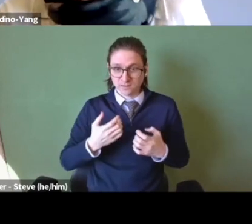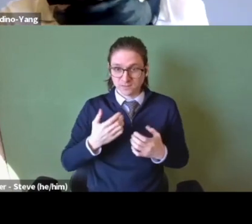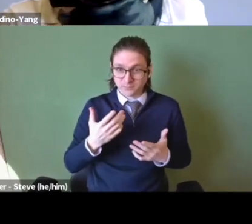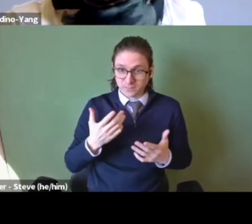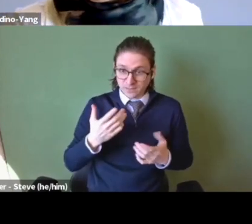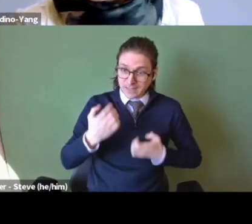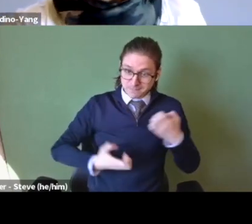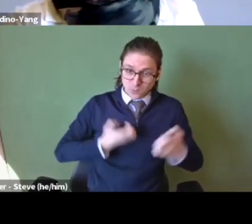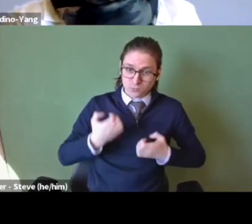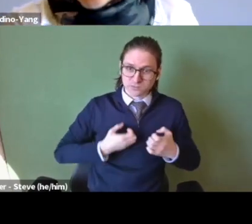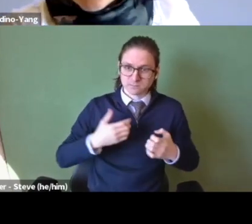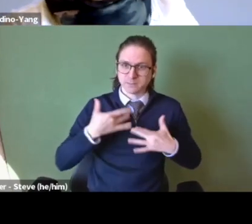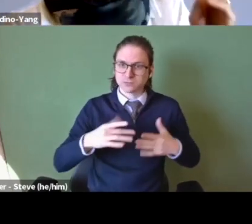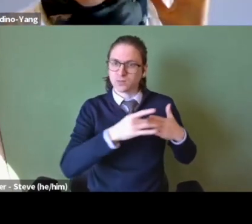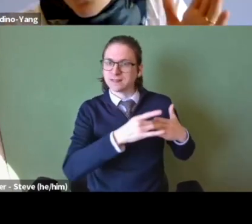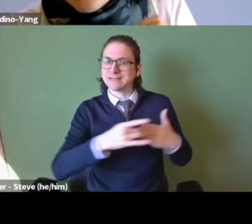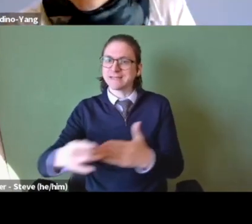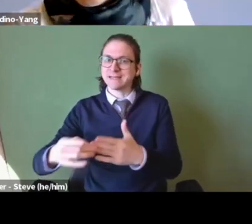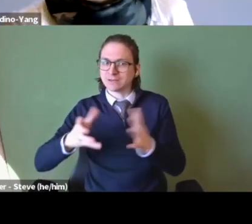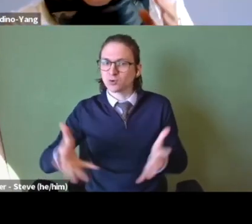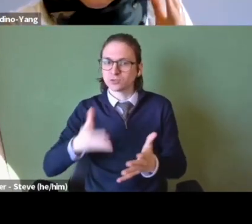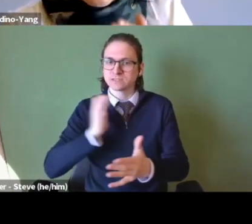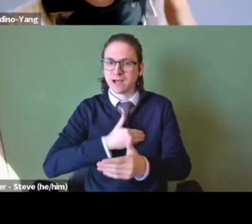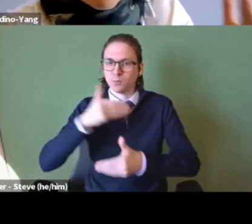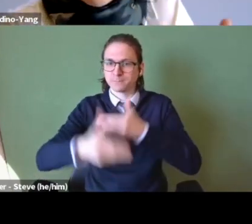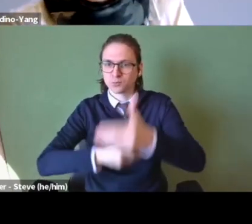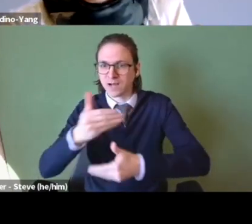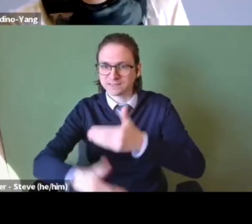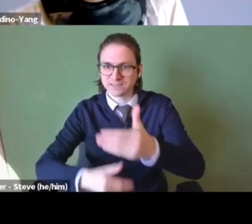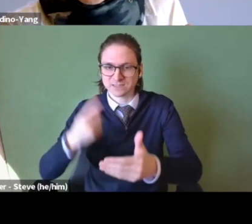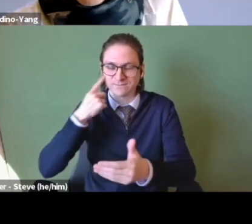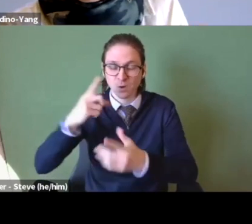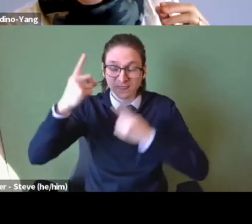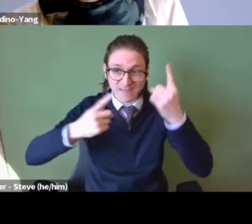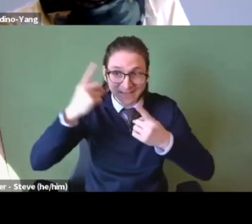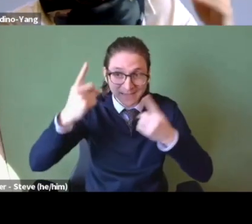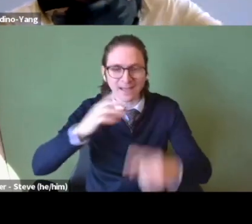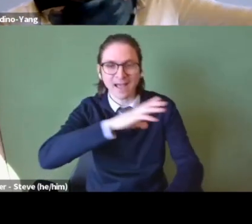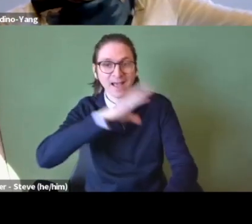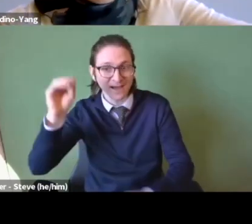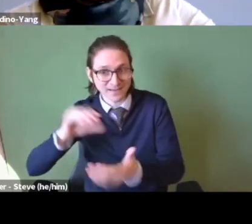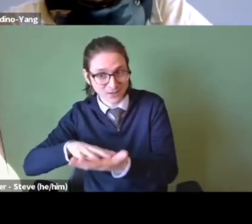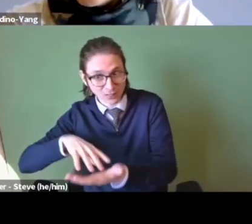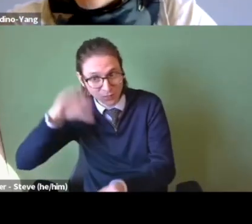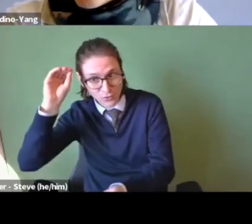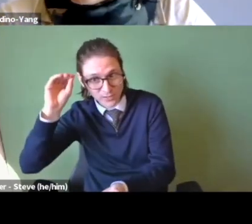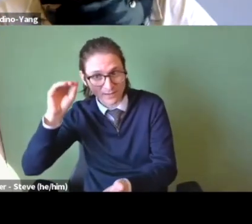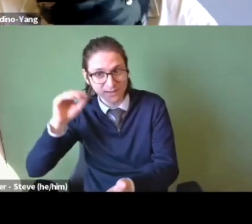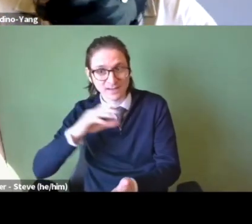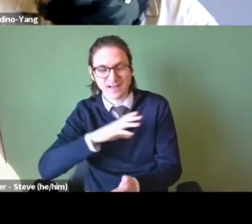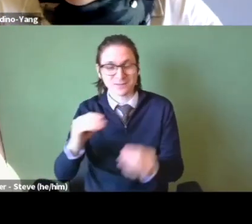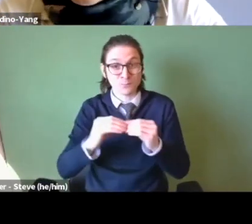with implications for learning on the one hand, but even more importantly than for learning, for